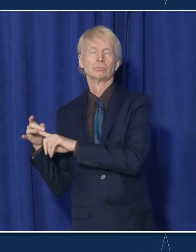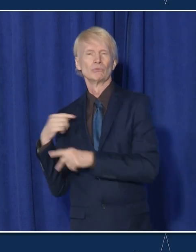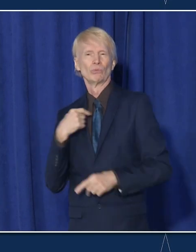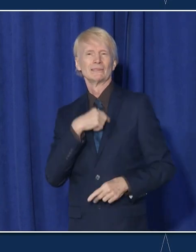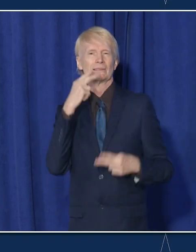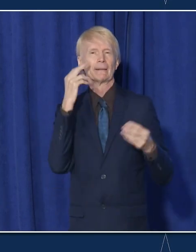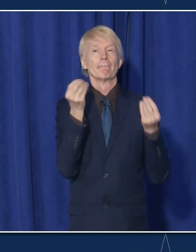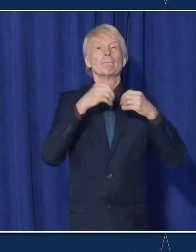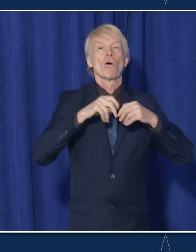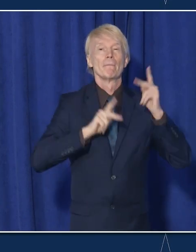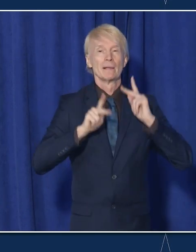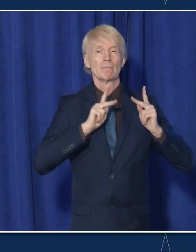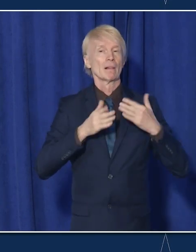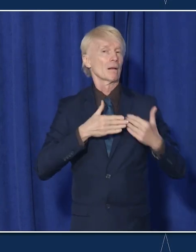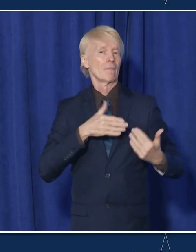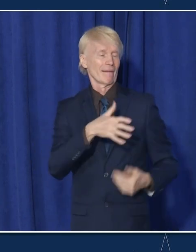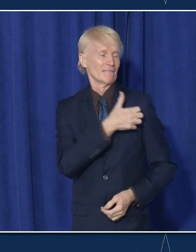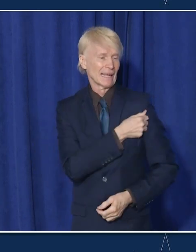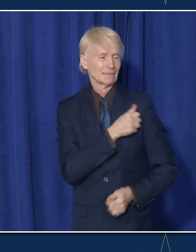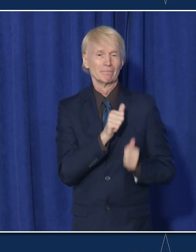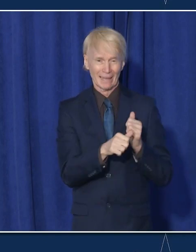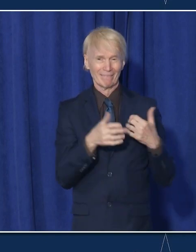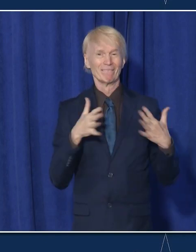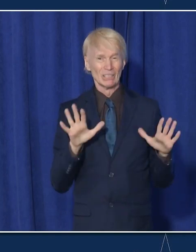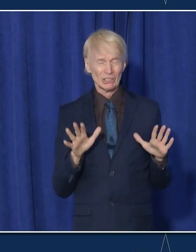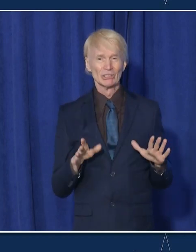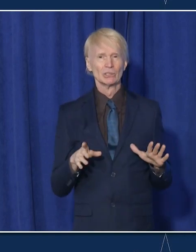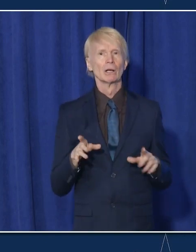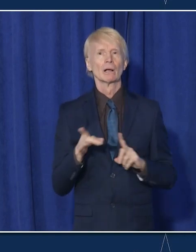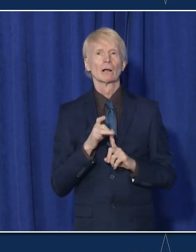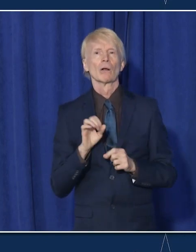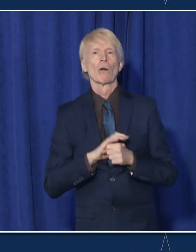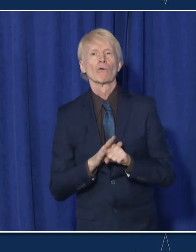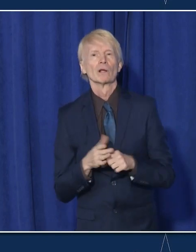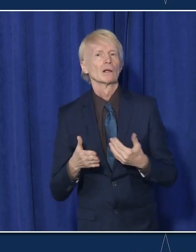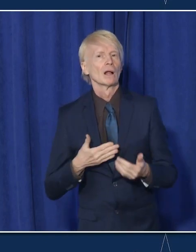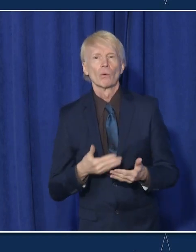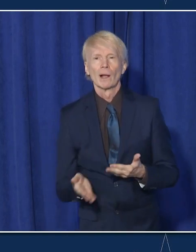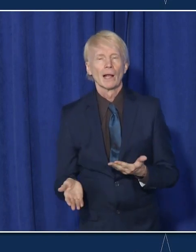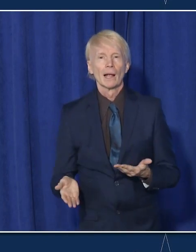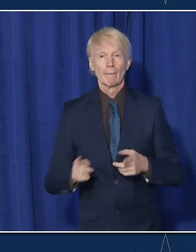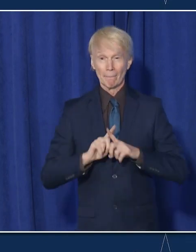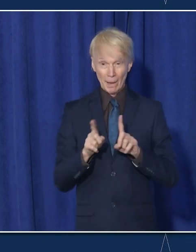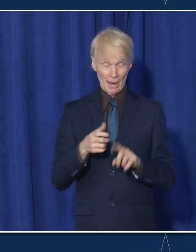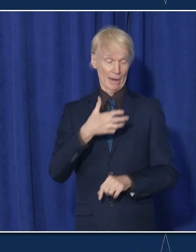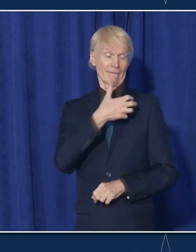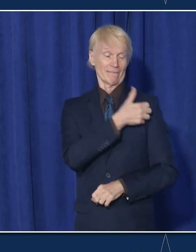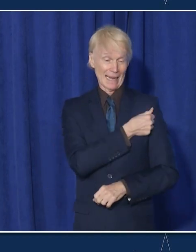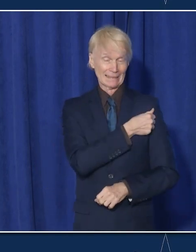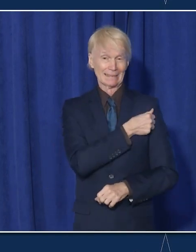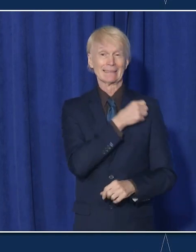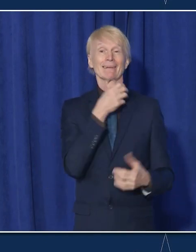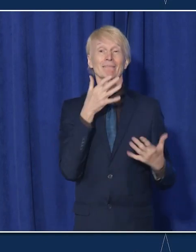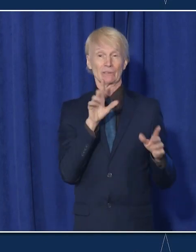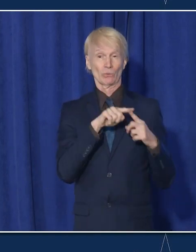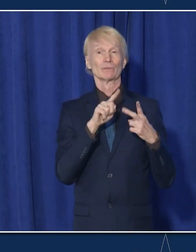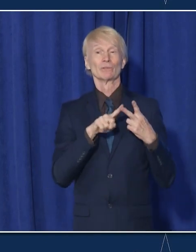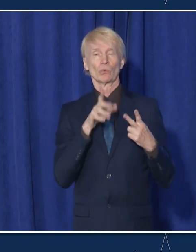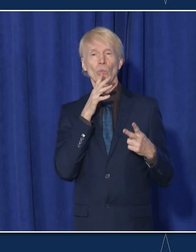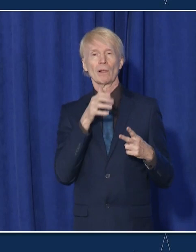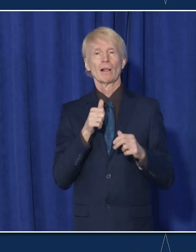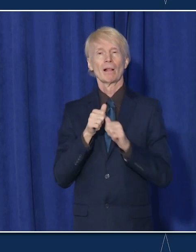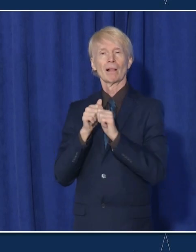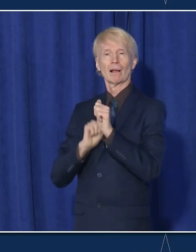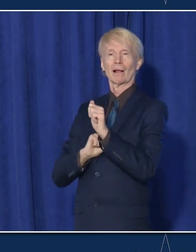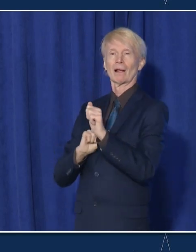COVID, even if they've been vaccinated. But getting vaccinated significantly cuts the risk even of getting